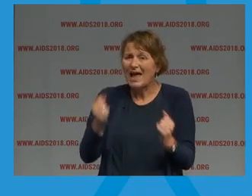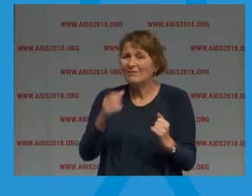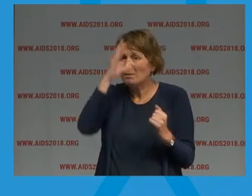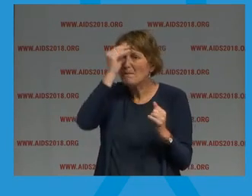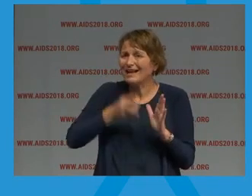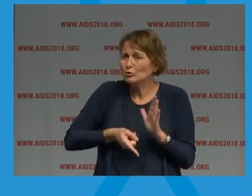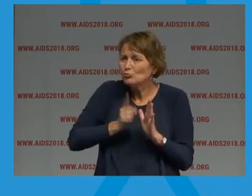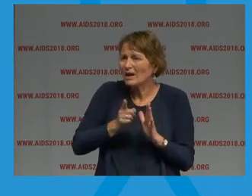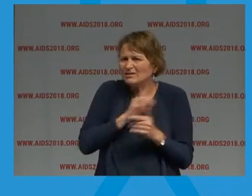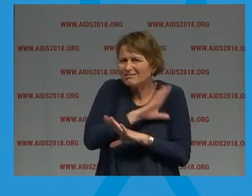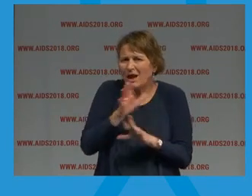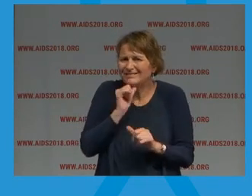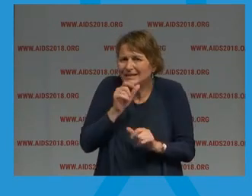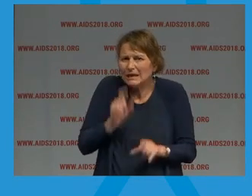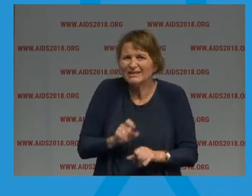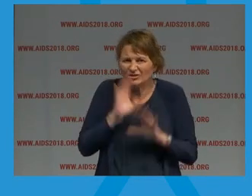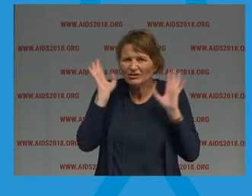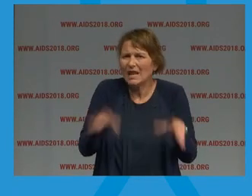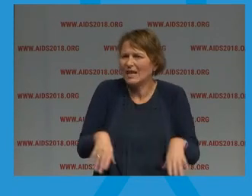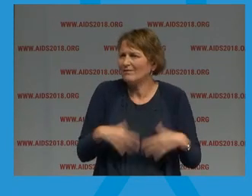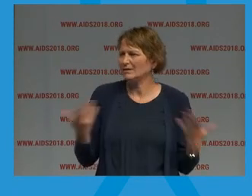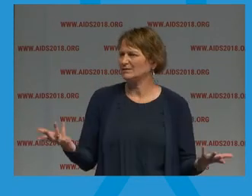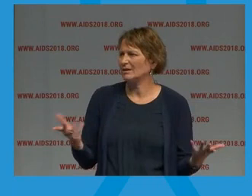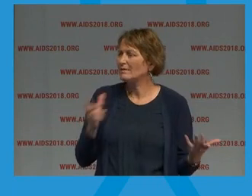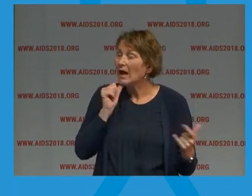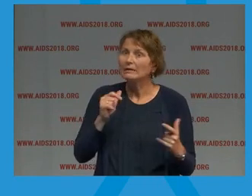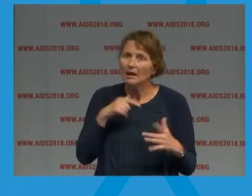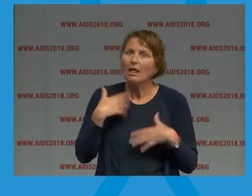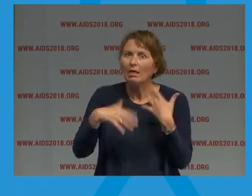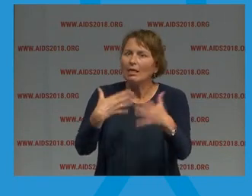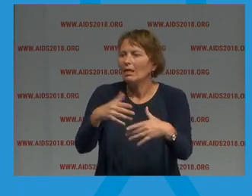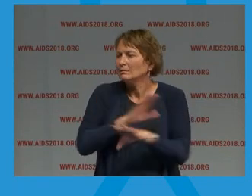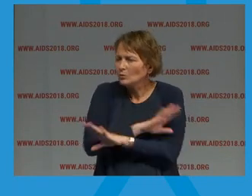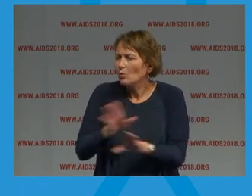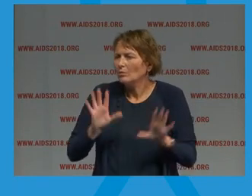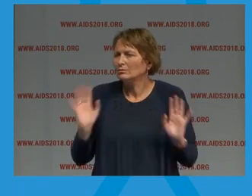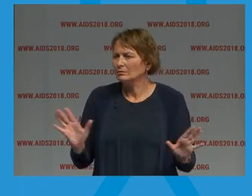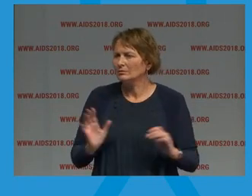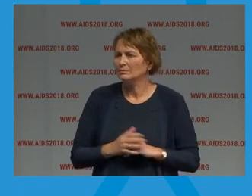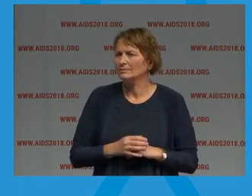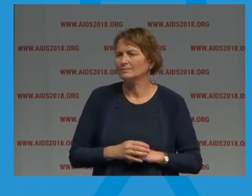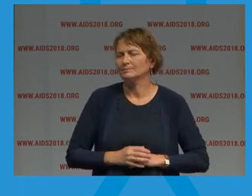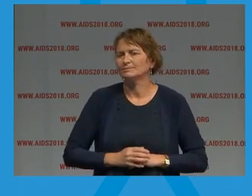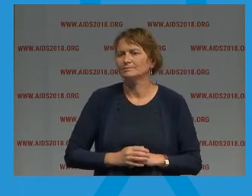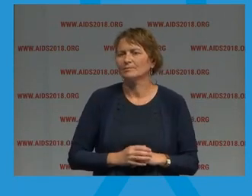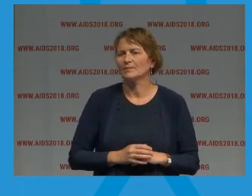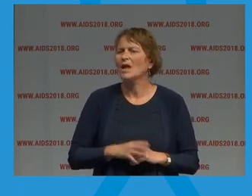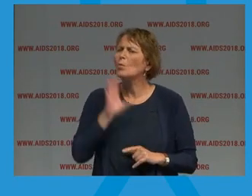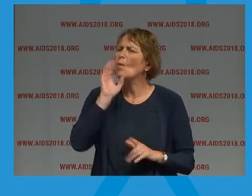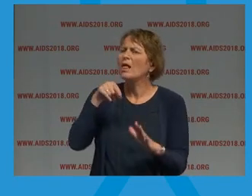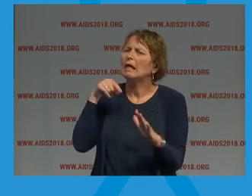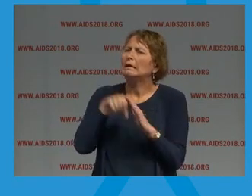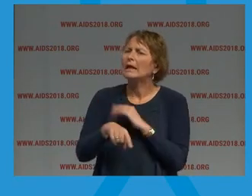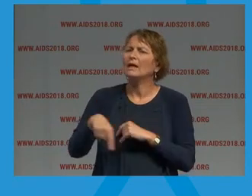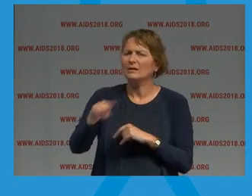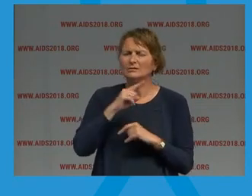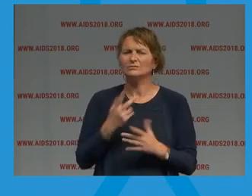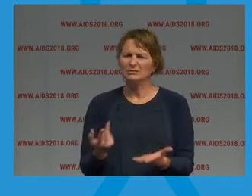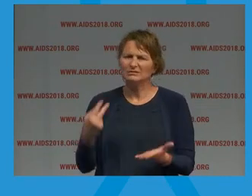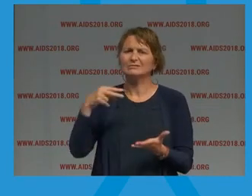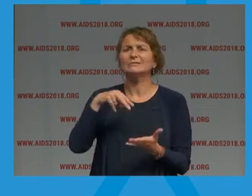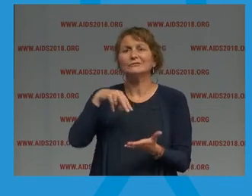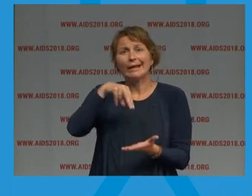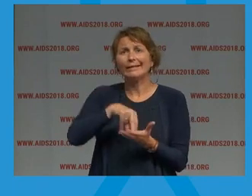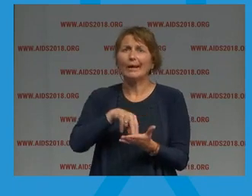it. You know, just leave it. Take a shower. It's not going to kill you. It will stand up and it will go